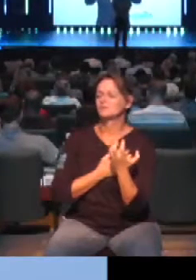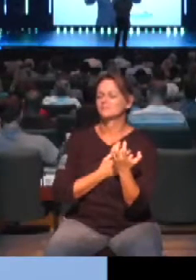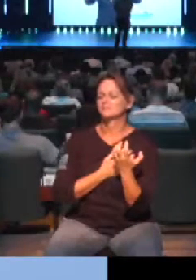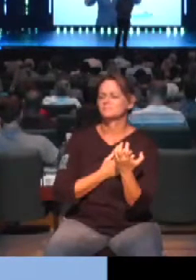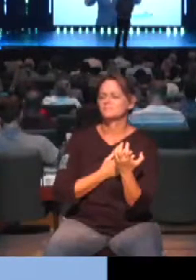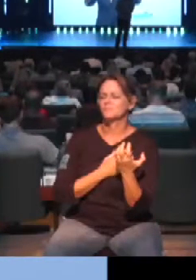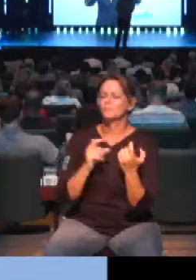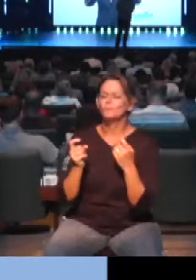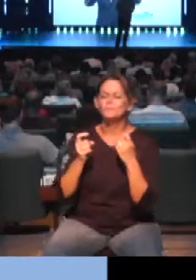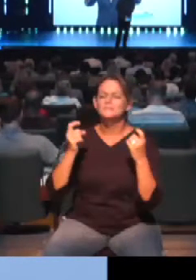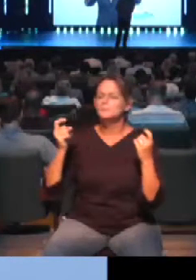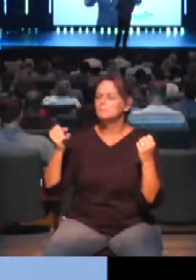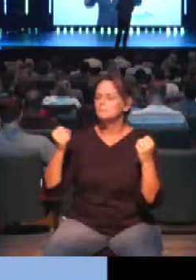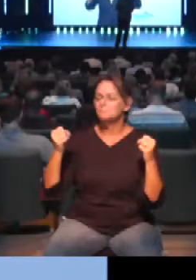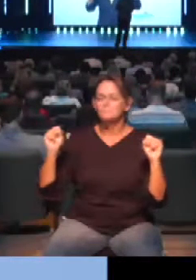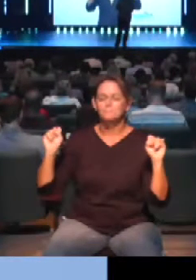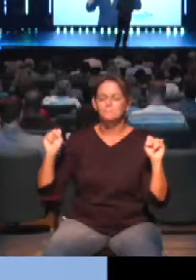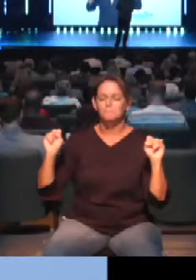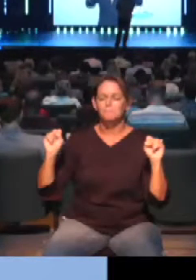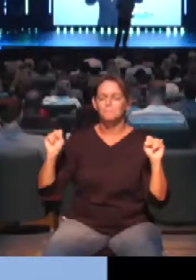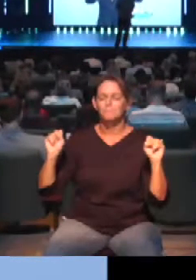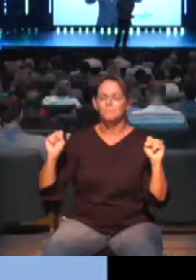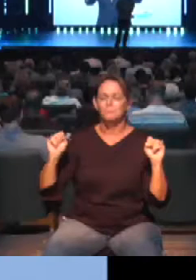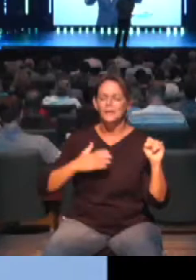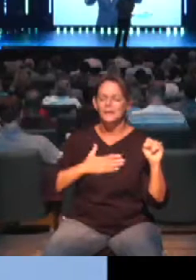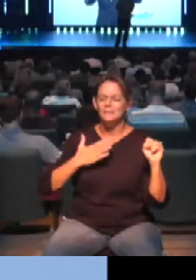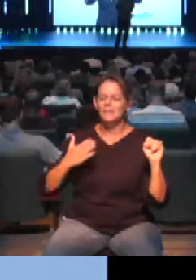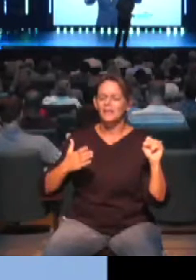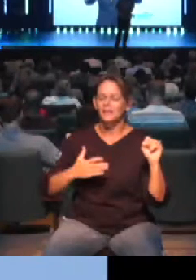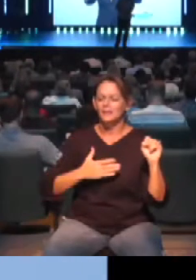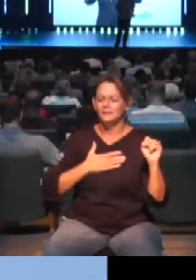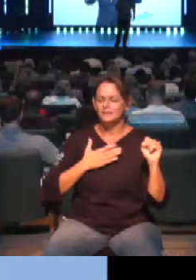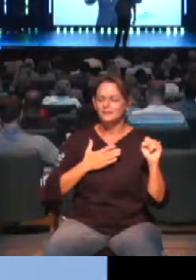you've redeemed us. Therefore, we gladly